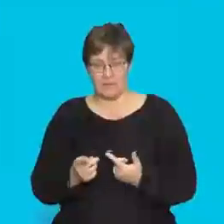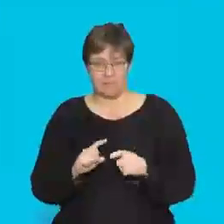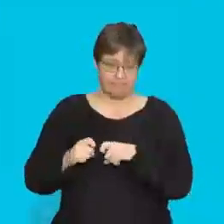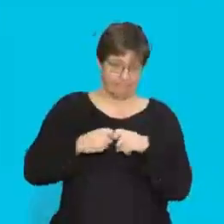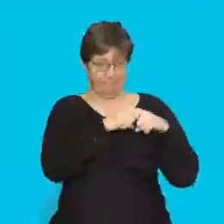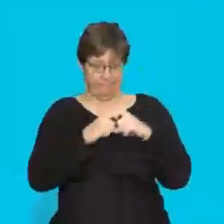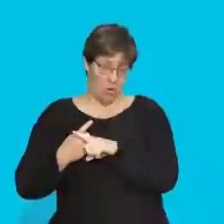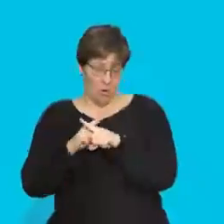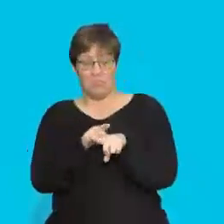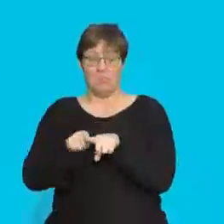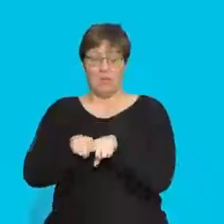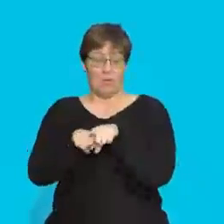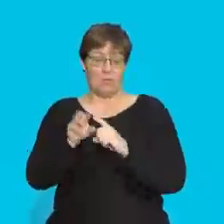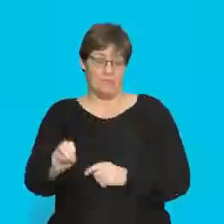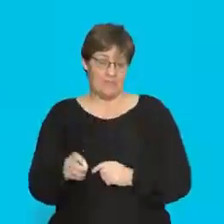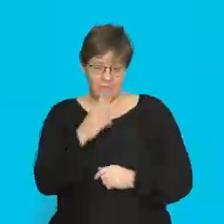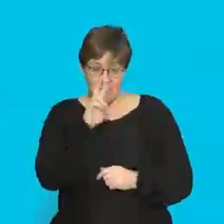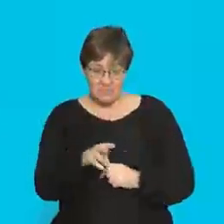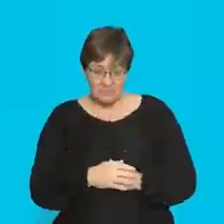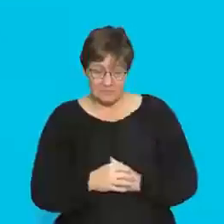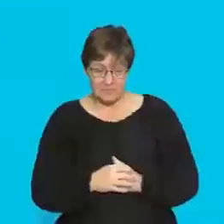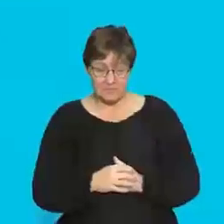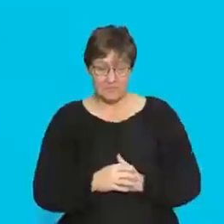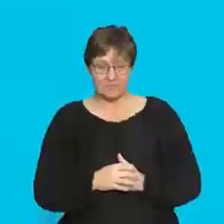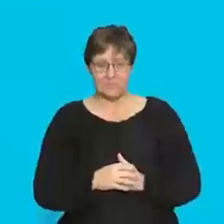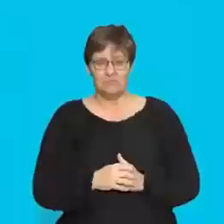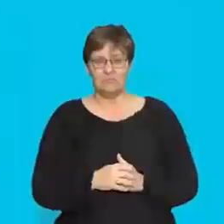fighting over, but they certainly are in competition.